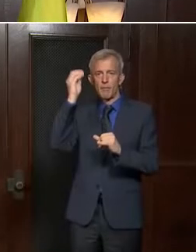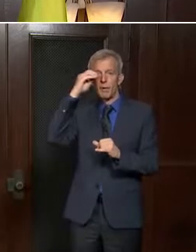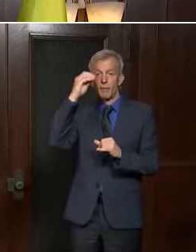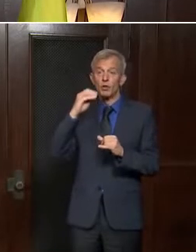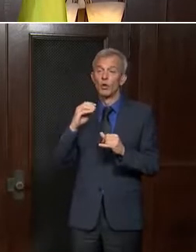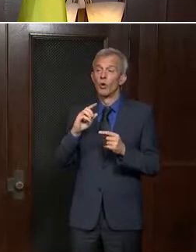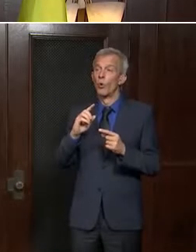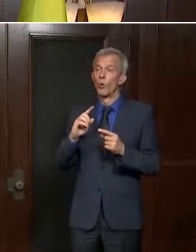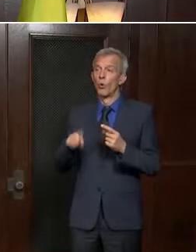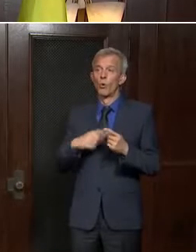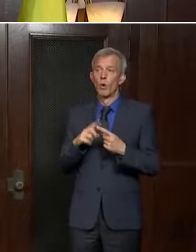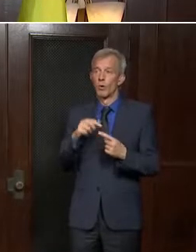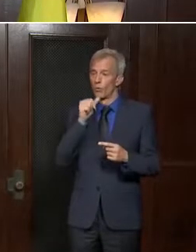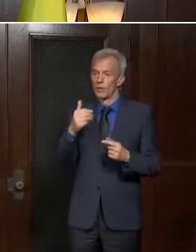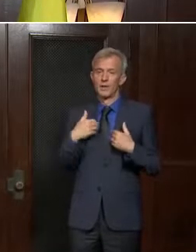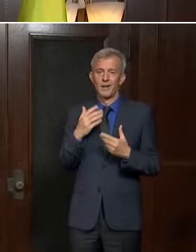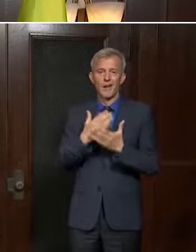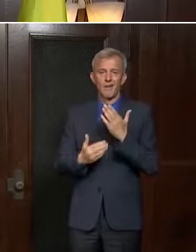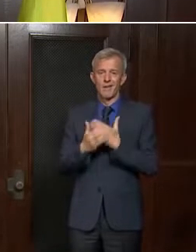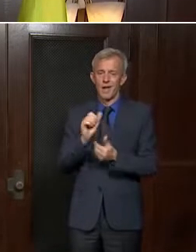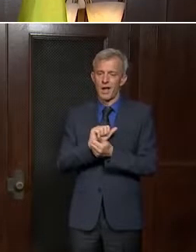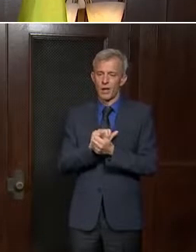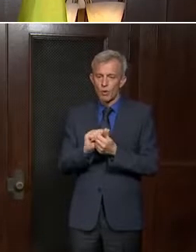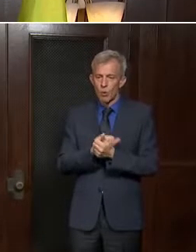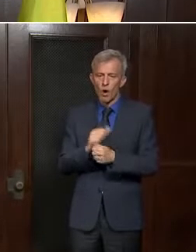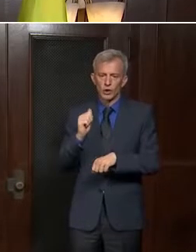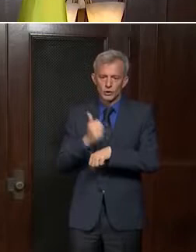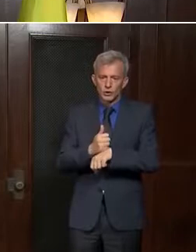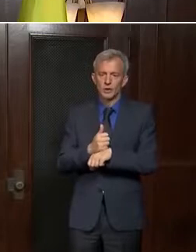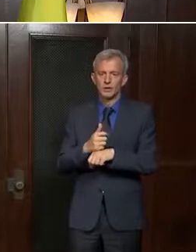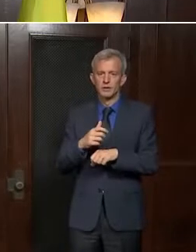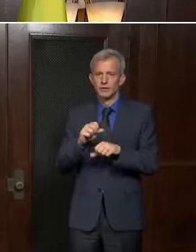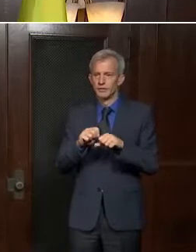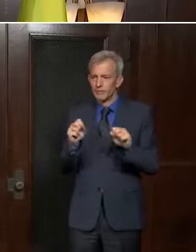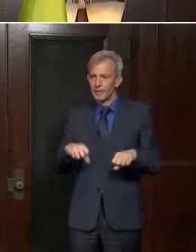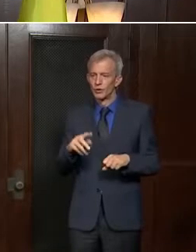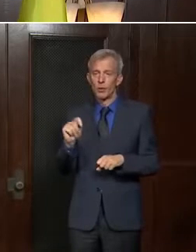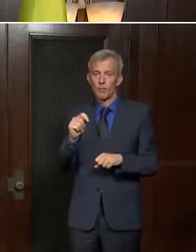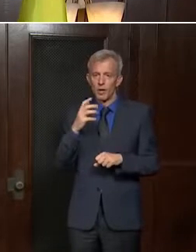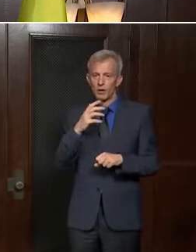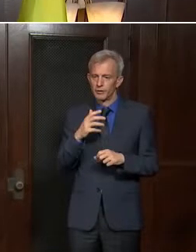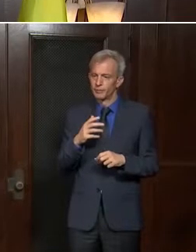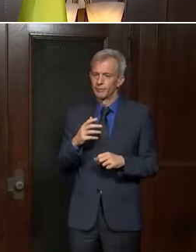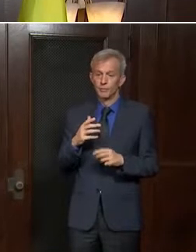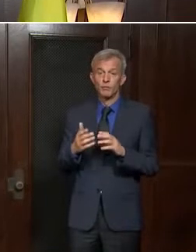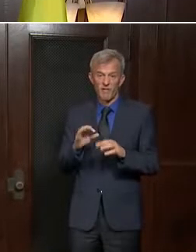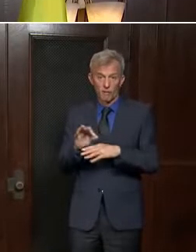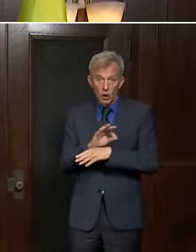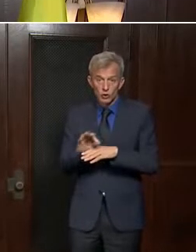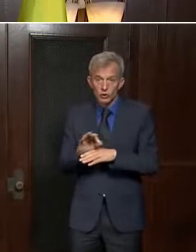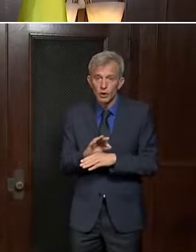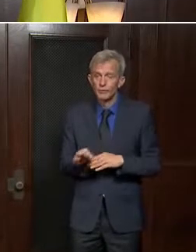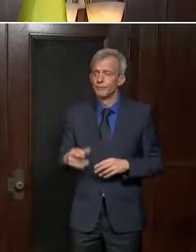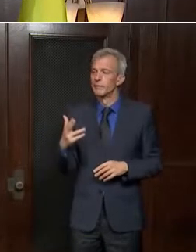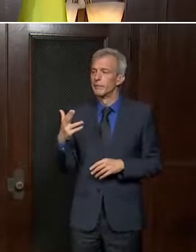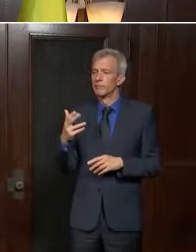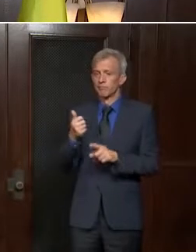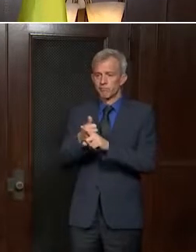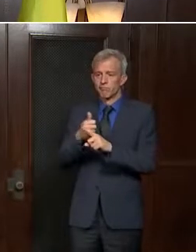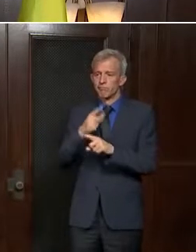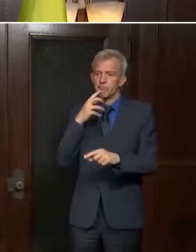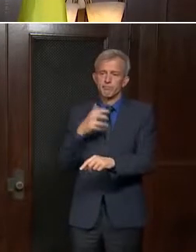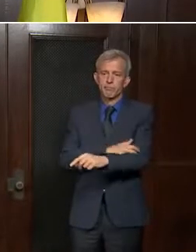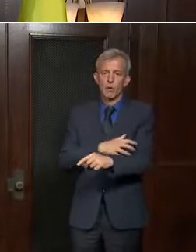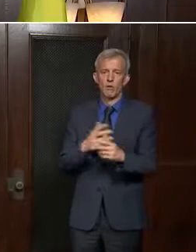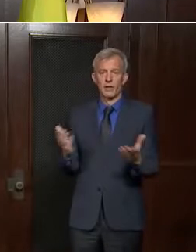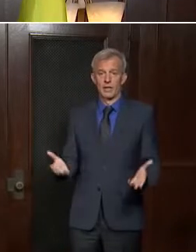the hand washing stations and bathrooms in good repair, so we're doing that now daily. And he's really been powerful, not only in Orange County,